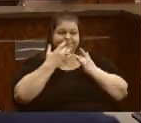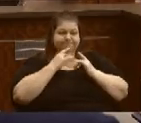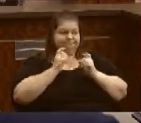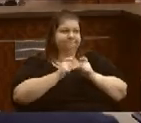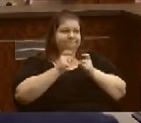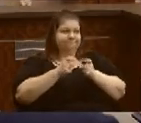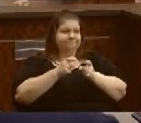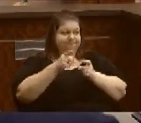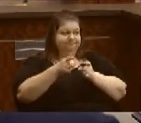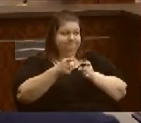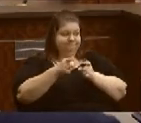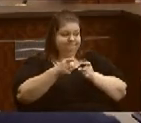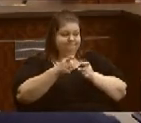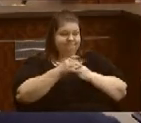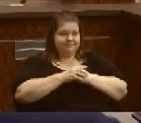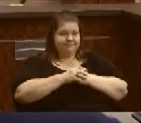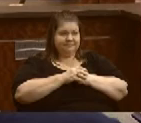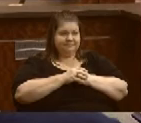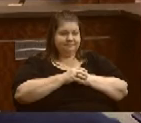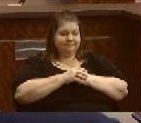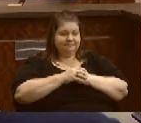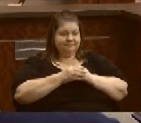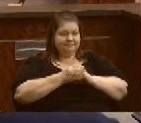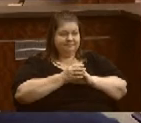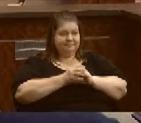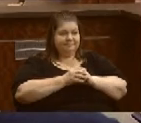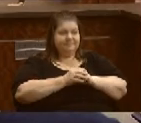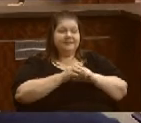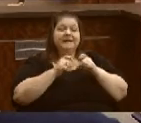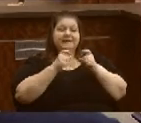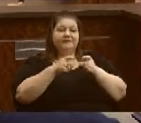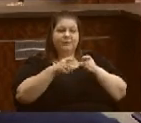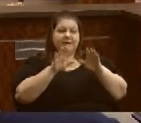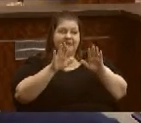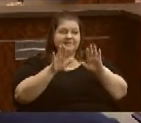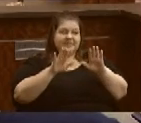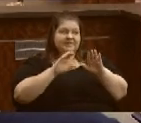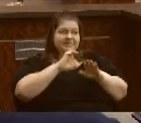you and give you an outstanding citizen's award.